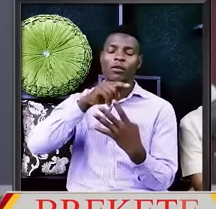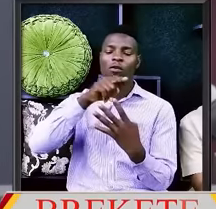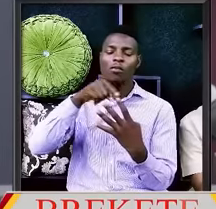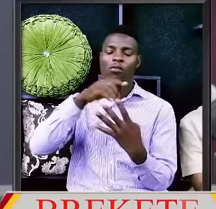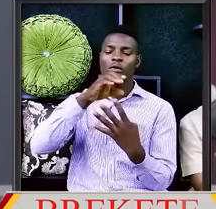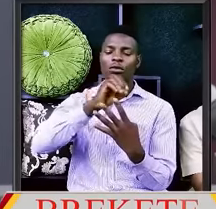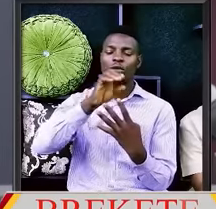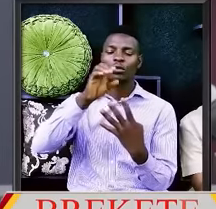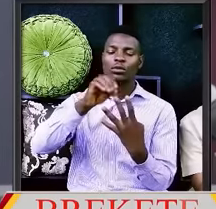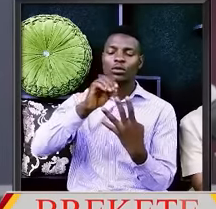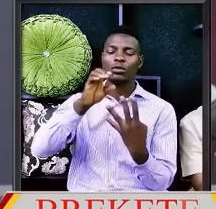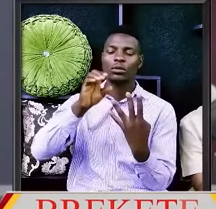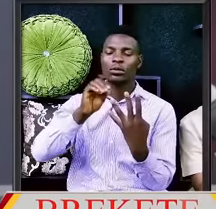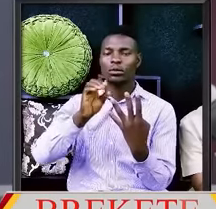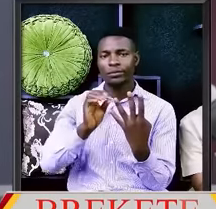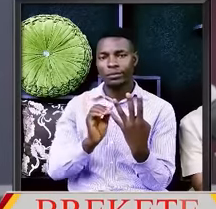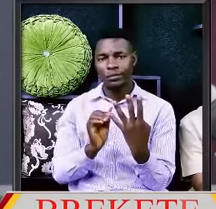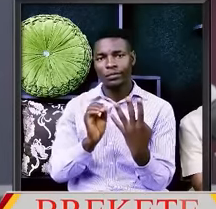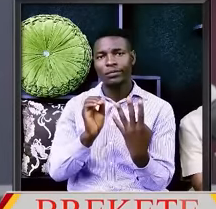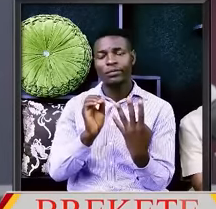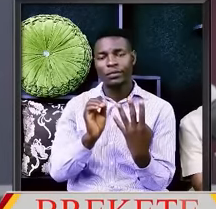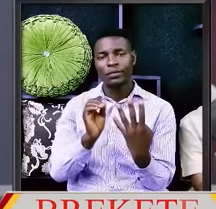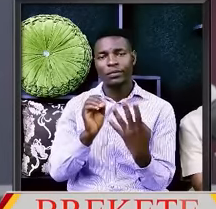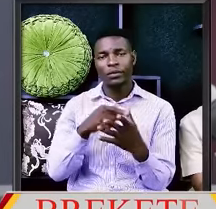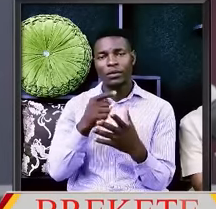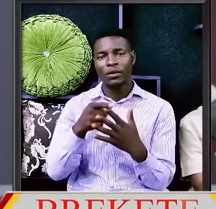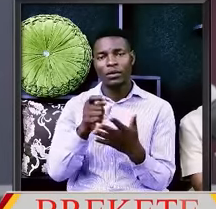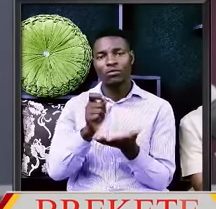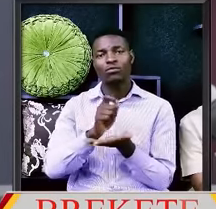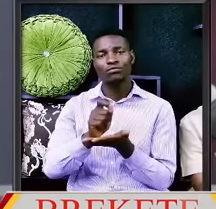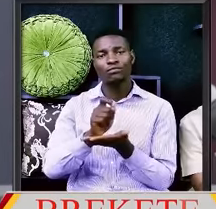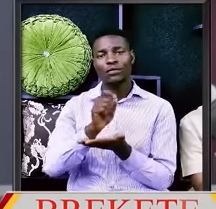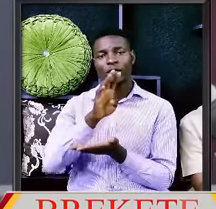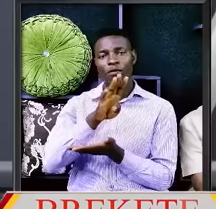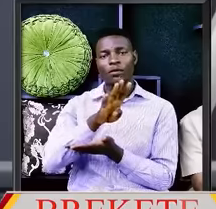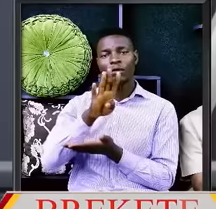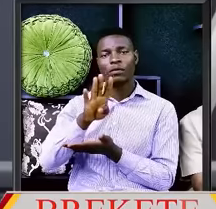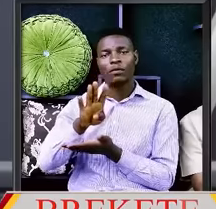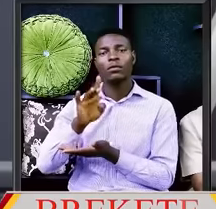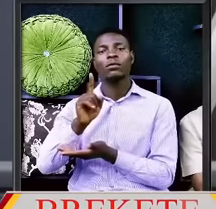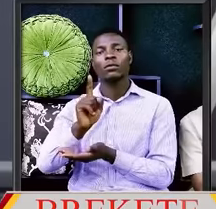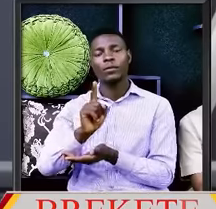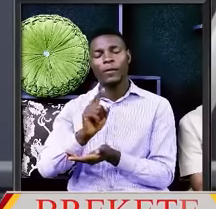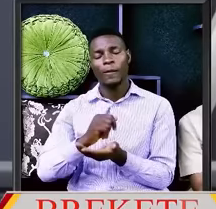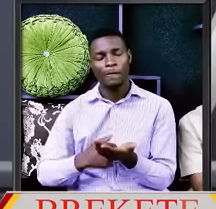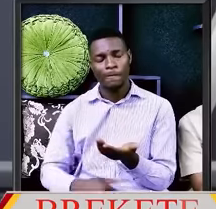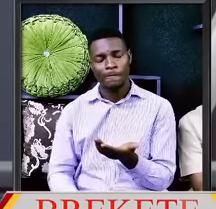Into 4 okay. places. Okay. Then you write 441.